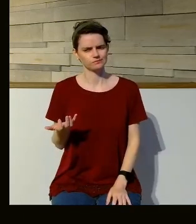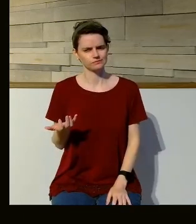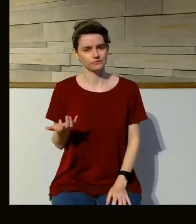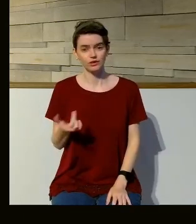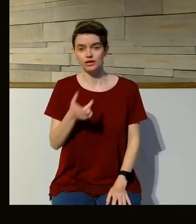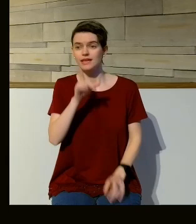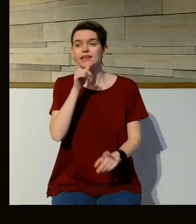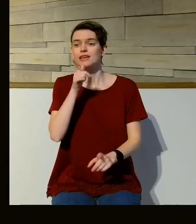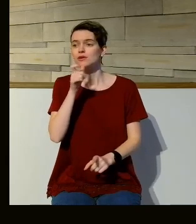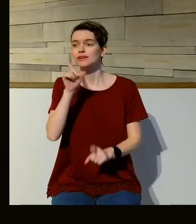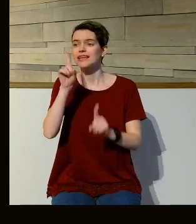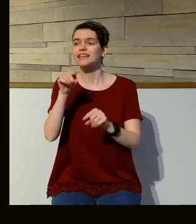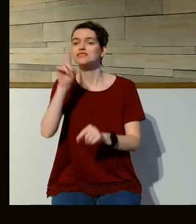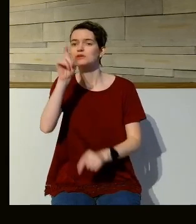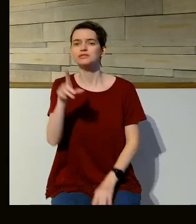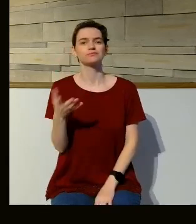Who here can answer these questions?